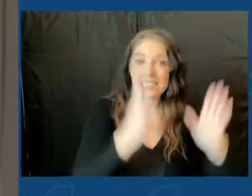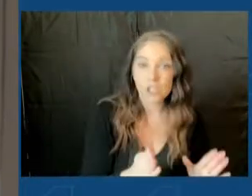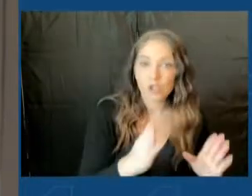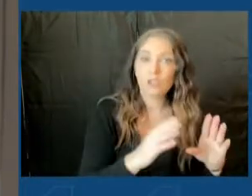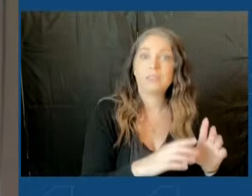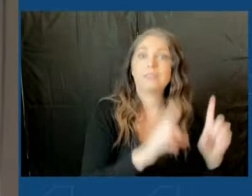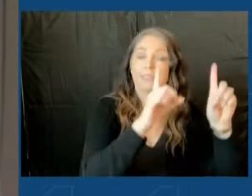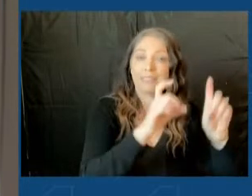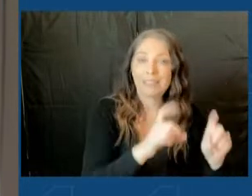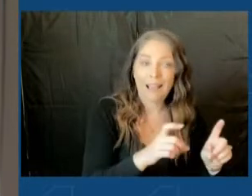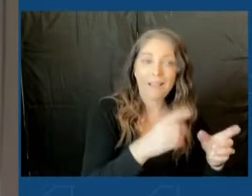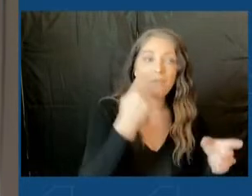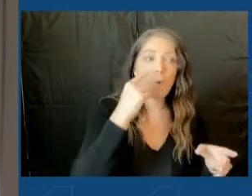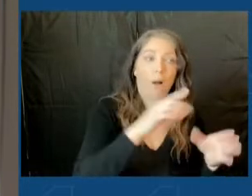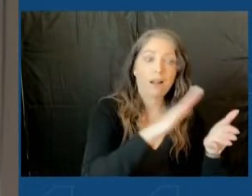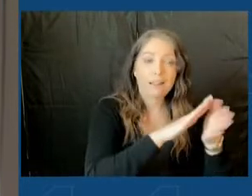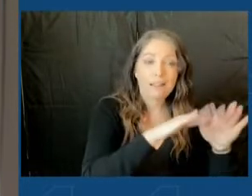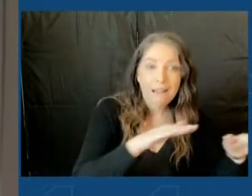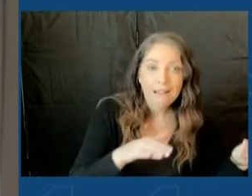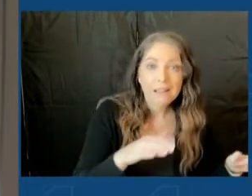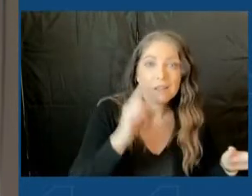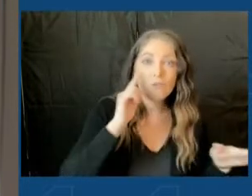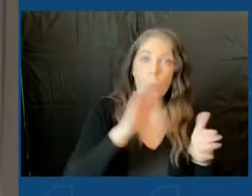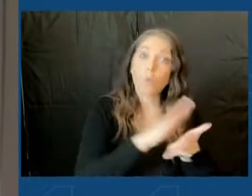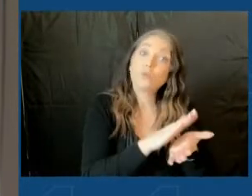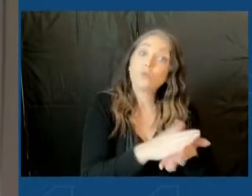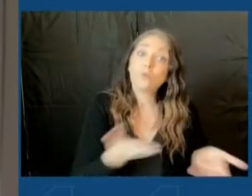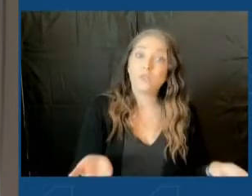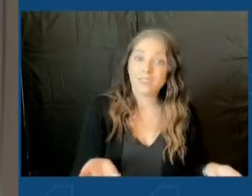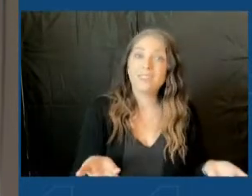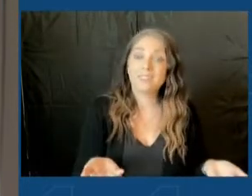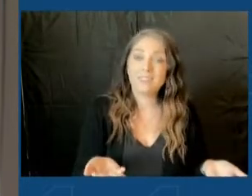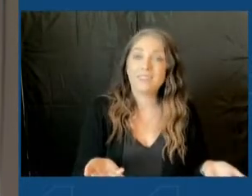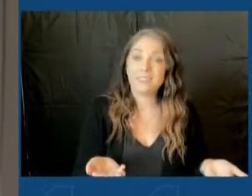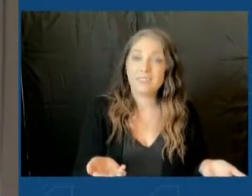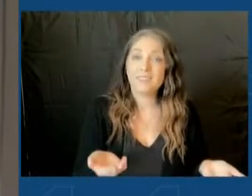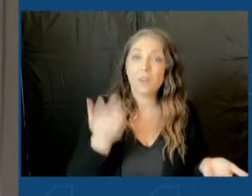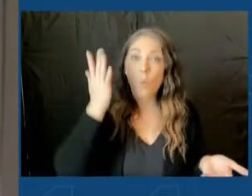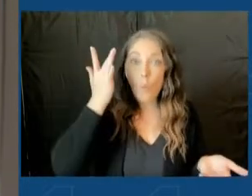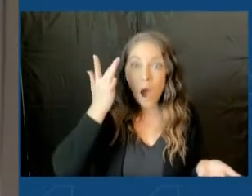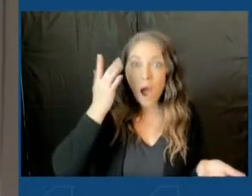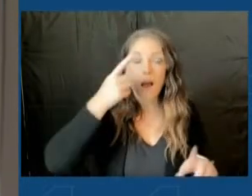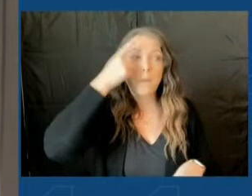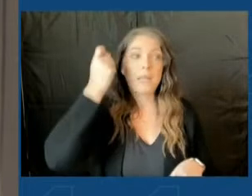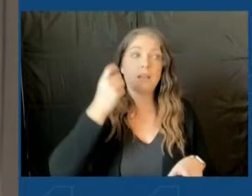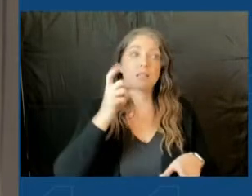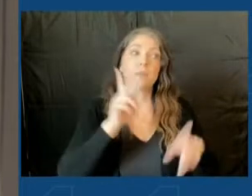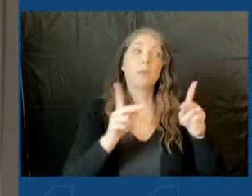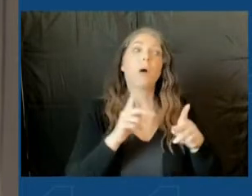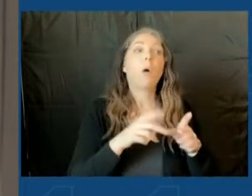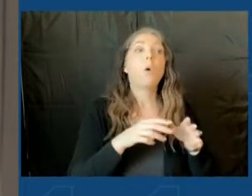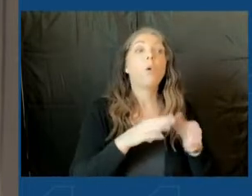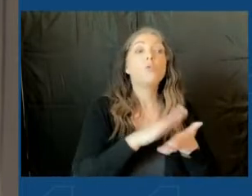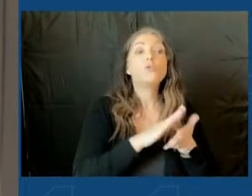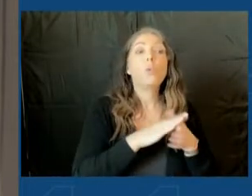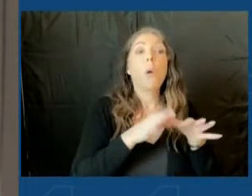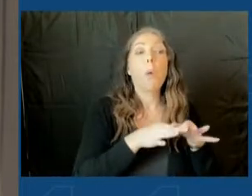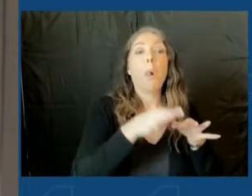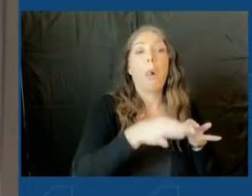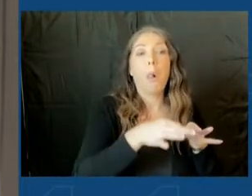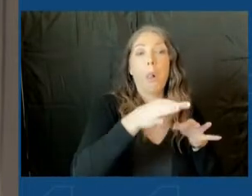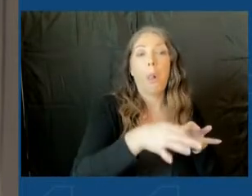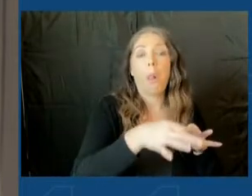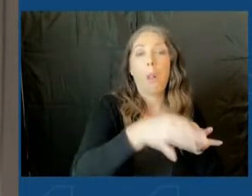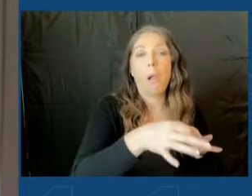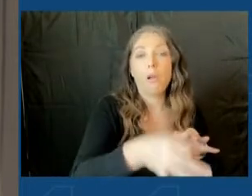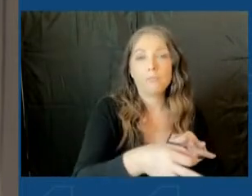opening of schools, because there was a lot of talk at that time about delaying school opening, and the governor had been very clear that the